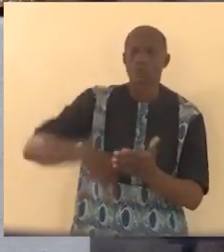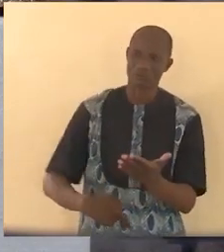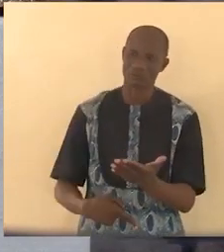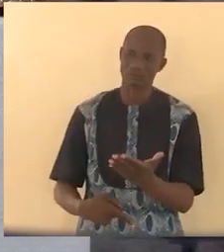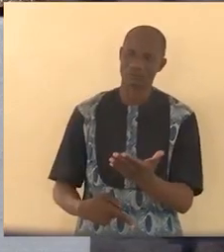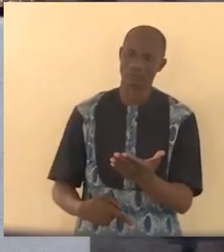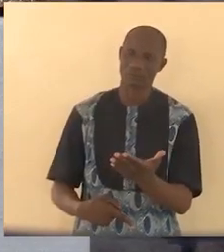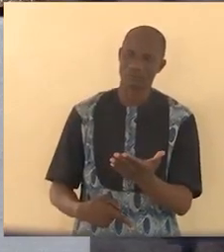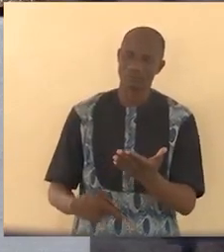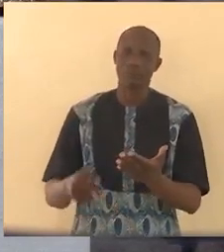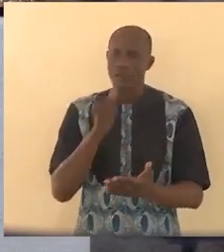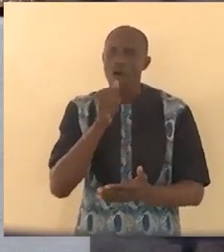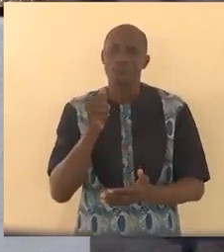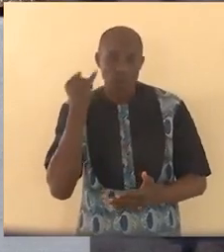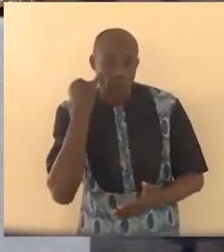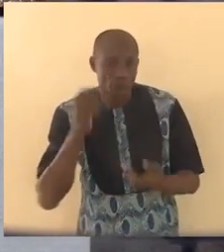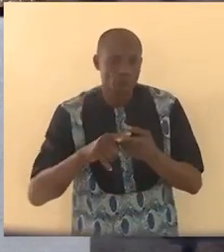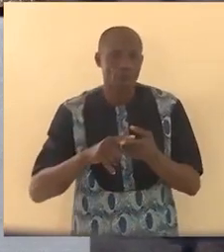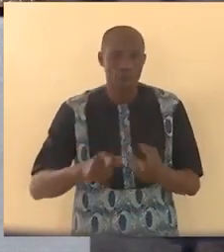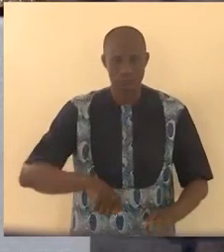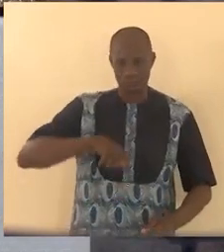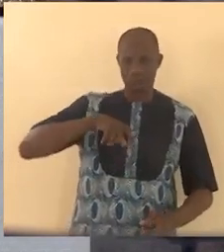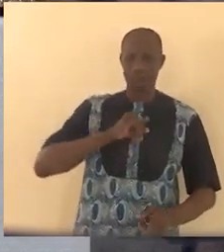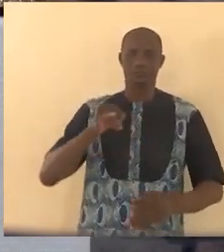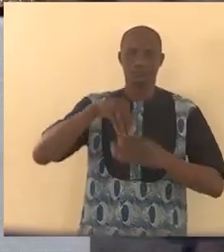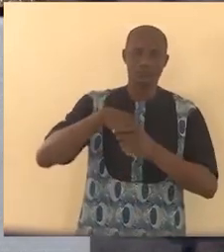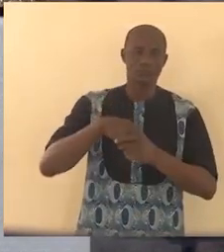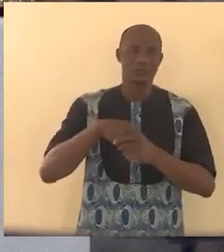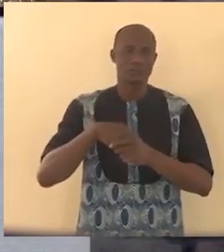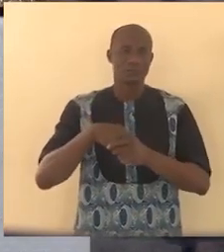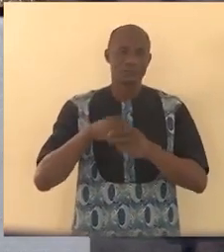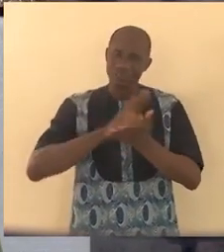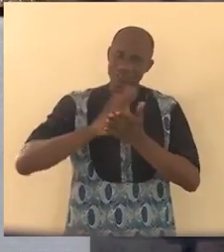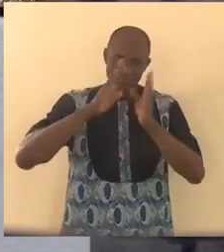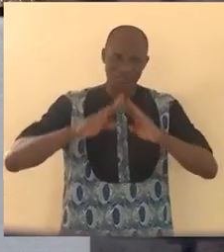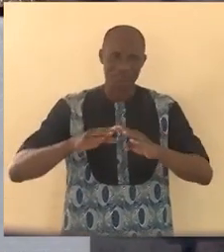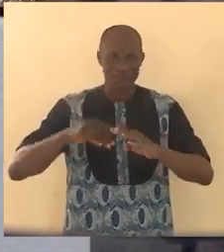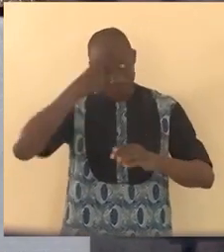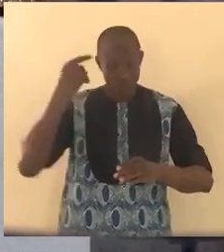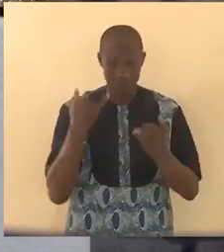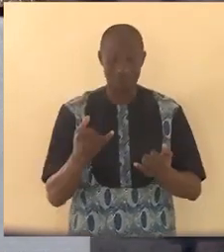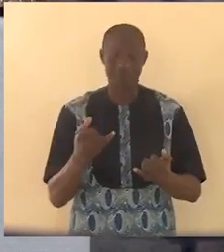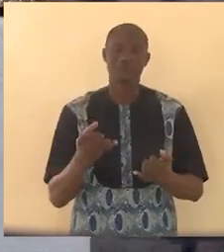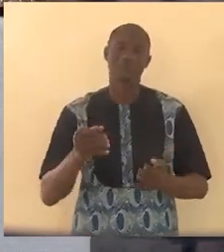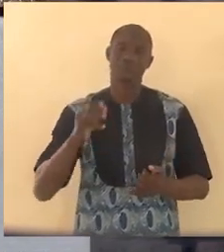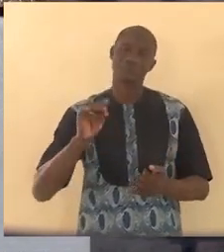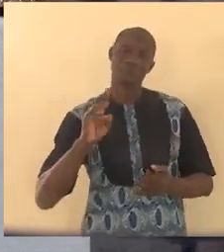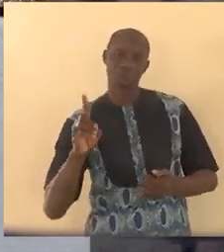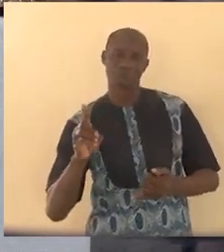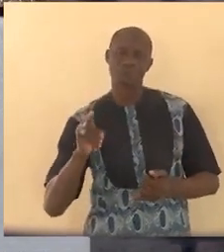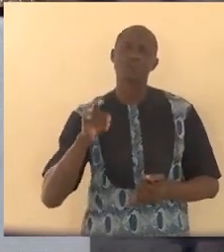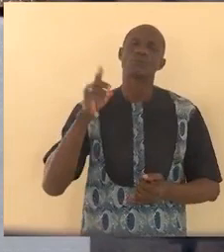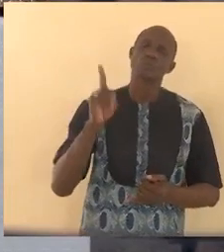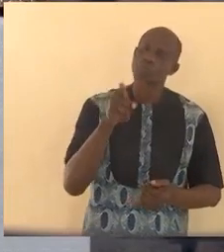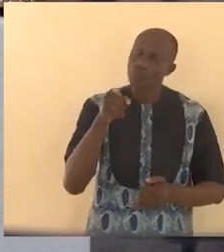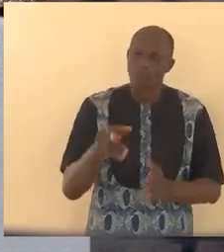for what? I'm supposed to live in some posh part of town because I am now an MD. Do you ask